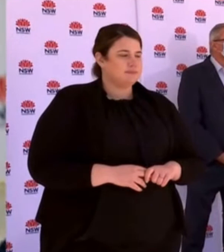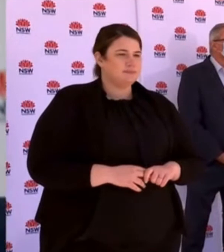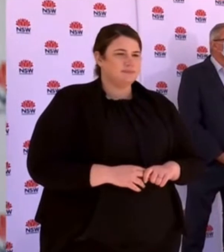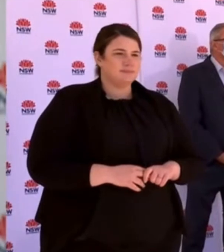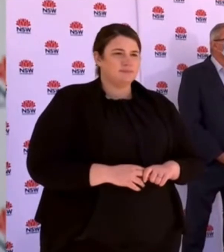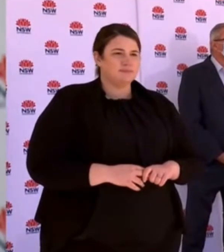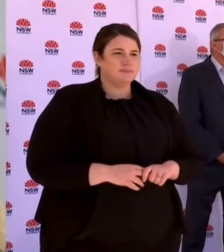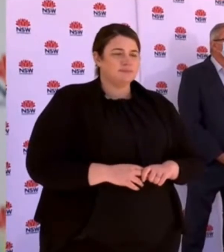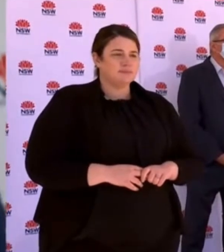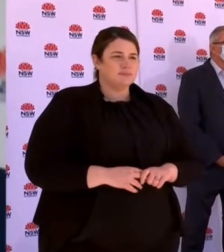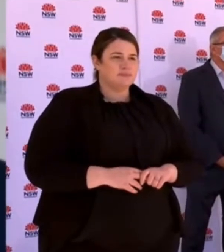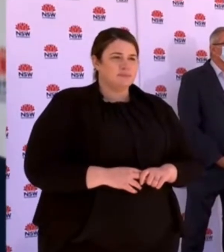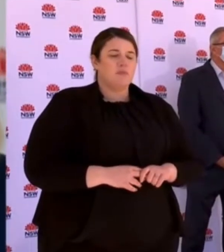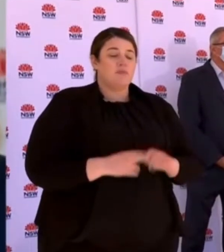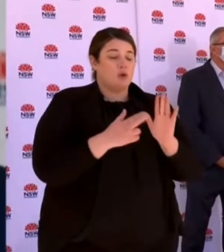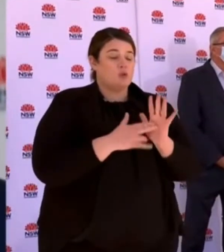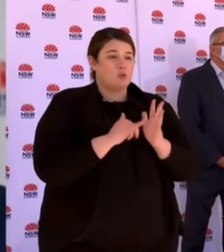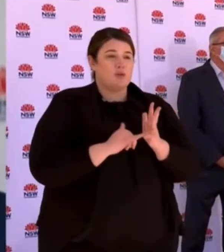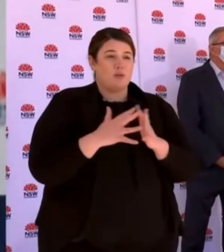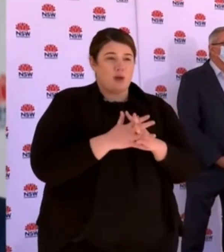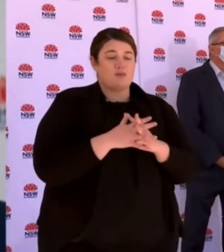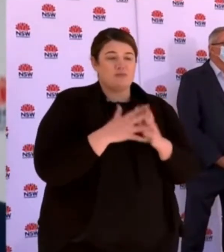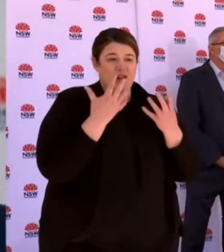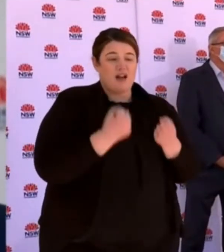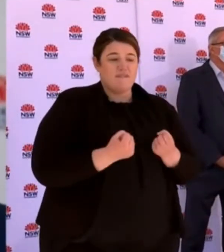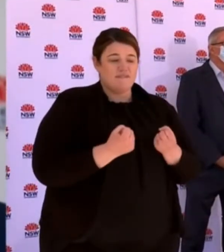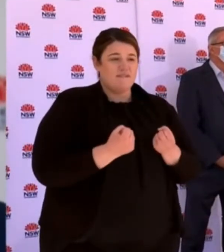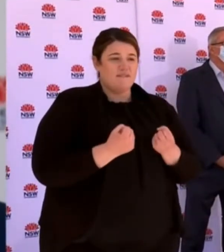Thank you, Premier. So New South Wales recorded